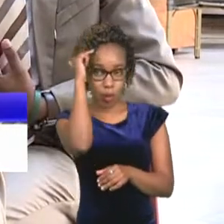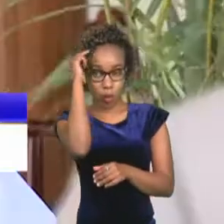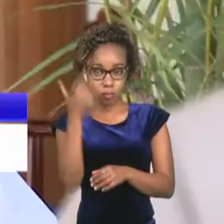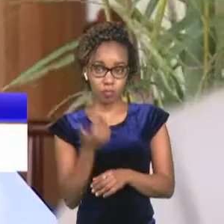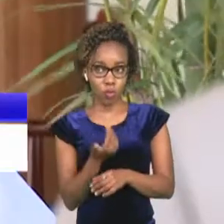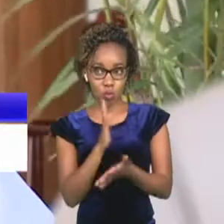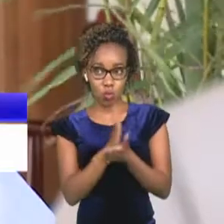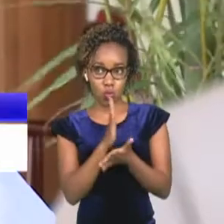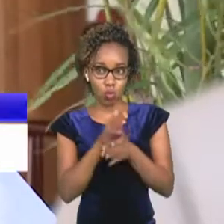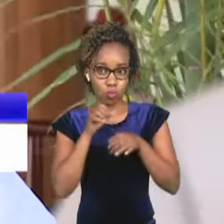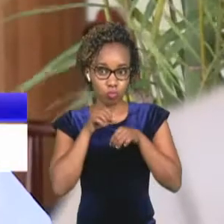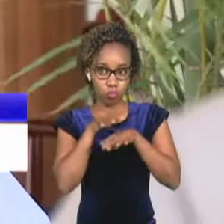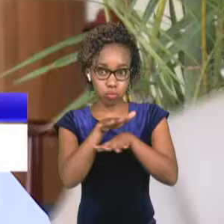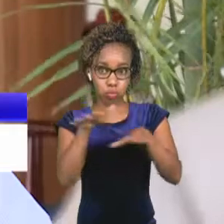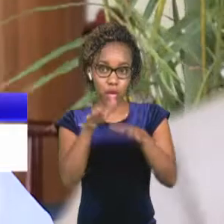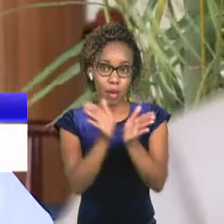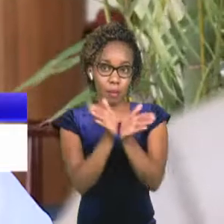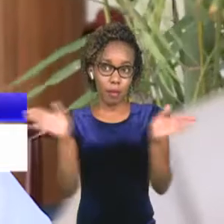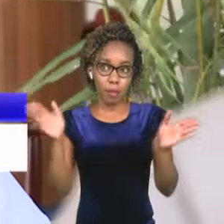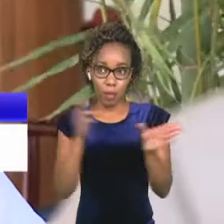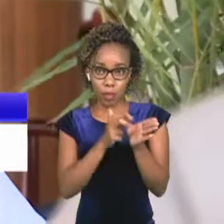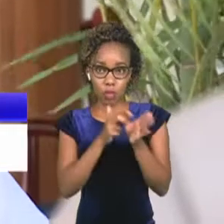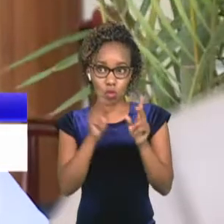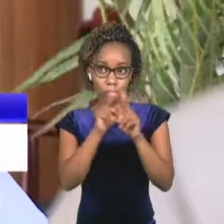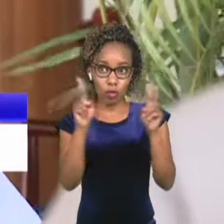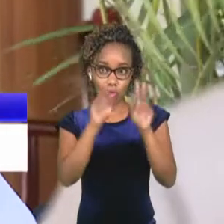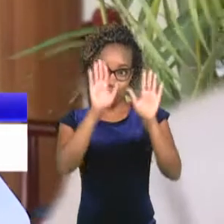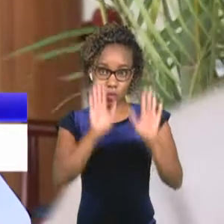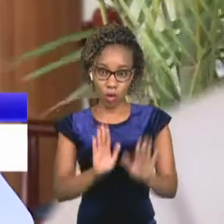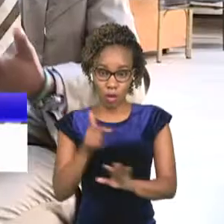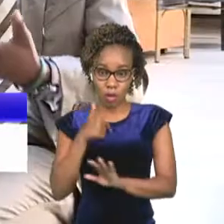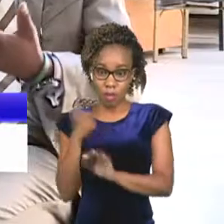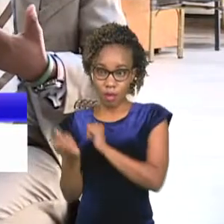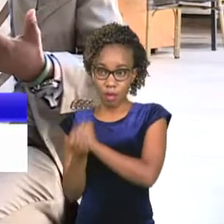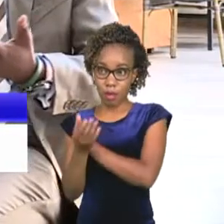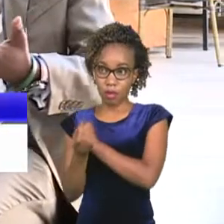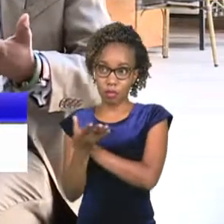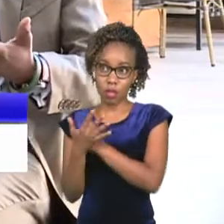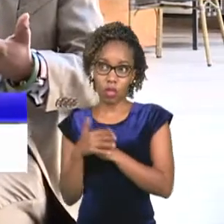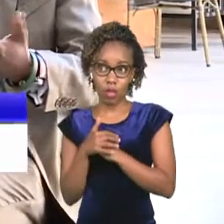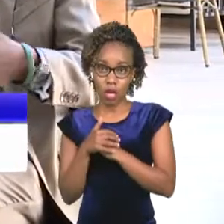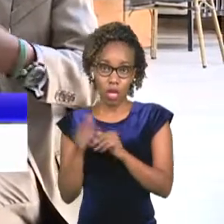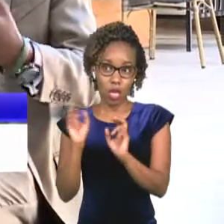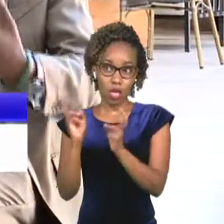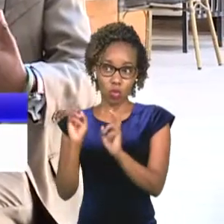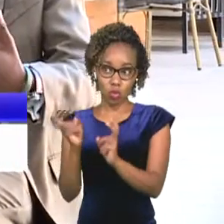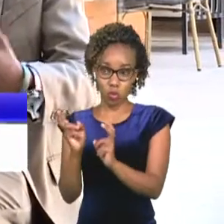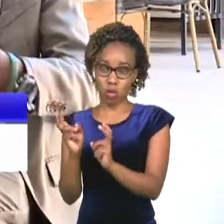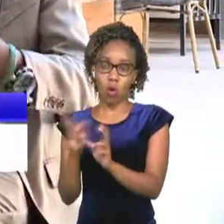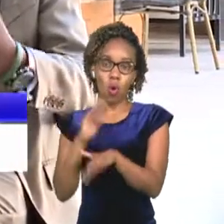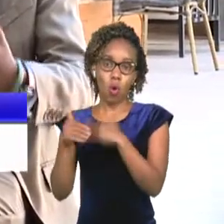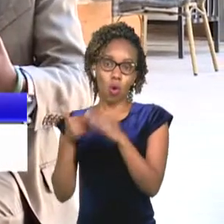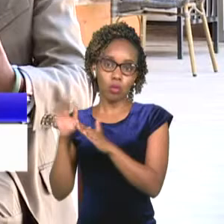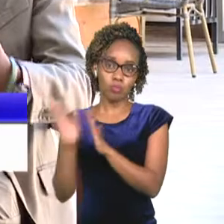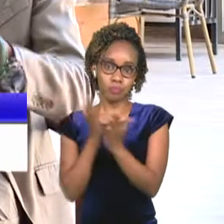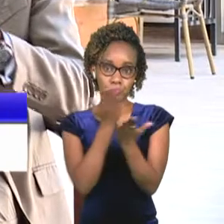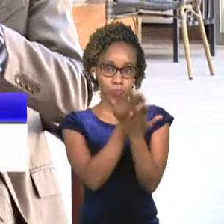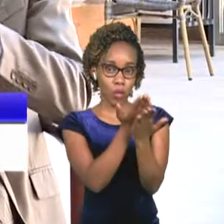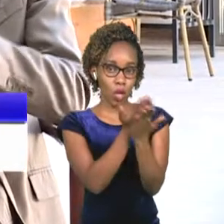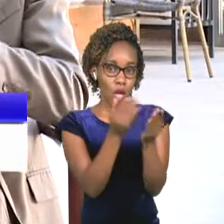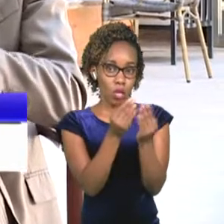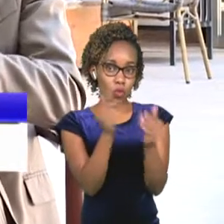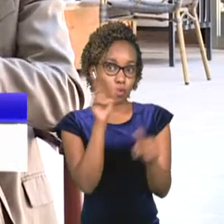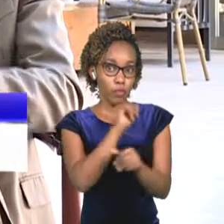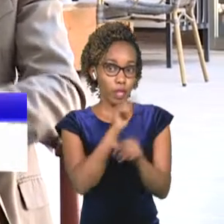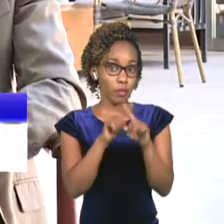sit, devolution and public participation very key. And so I will tell you that by and large, those issues have been brought forward, they have been addressed. But